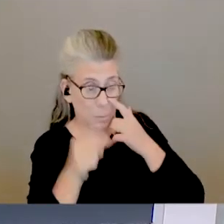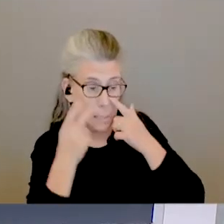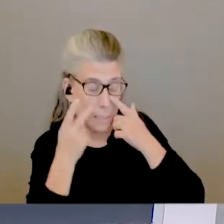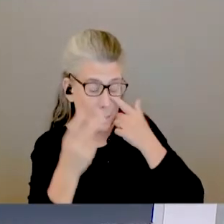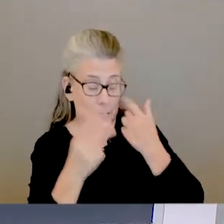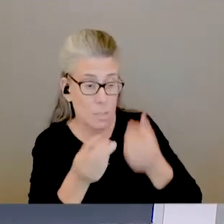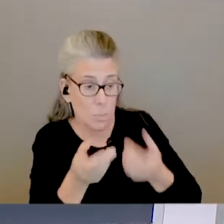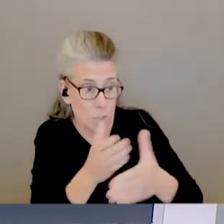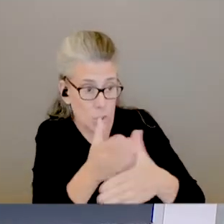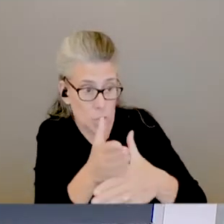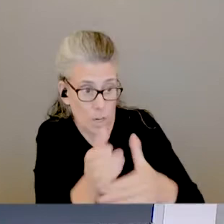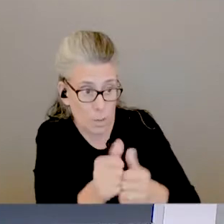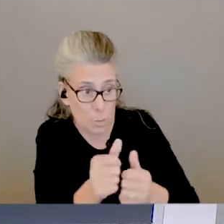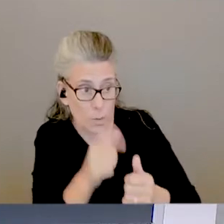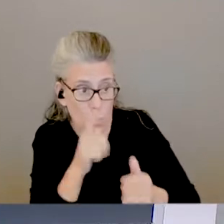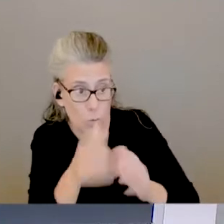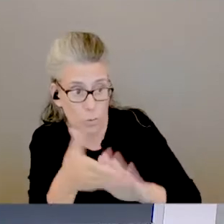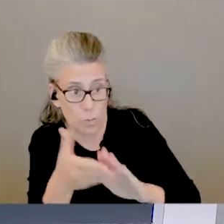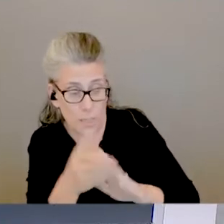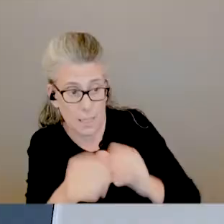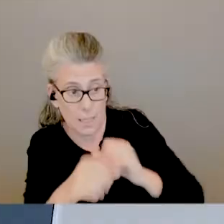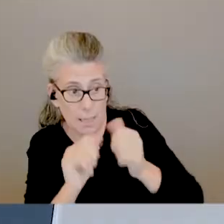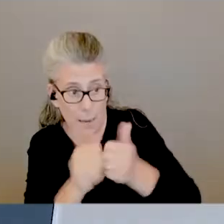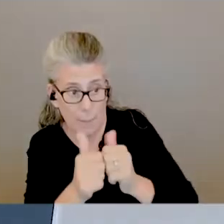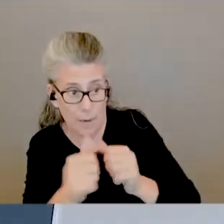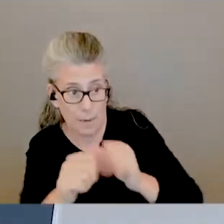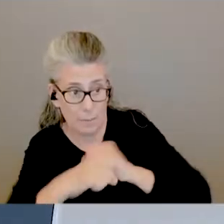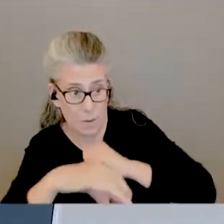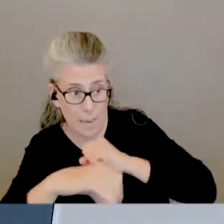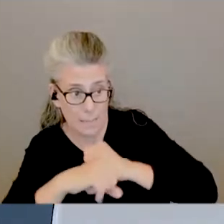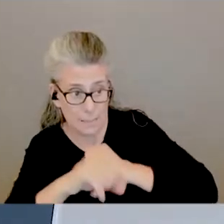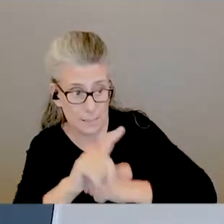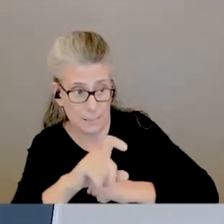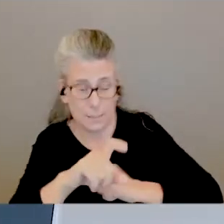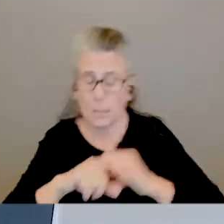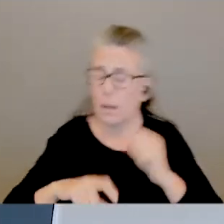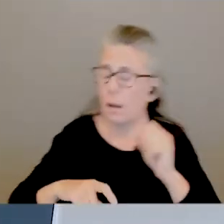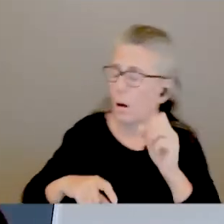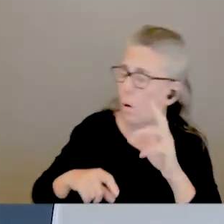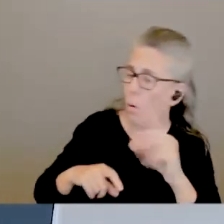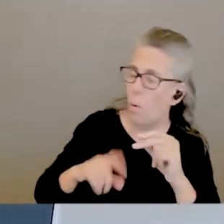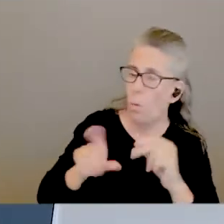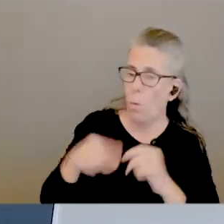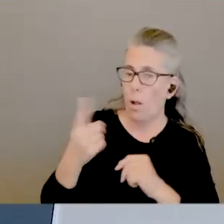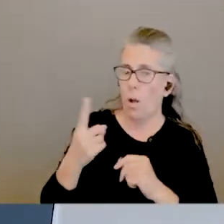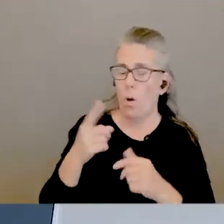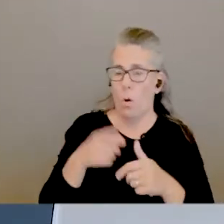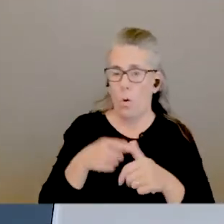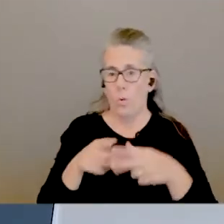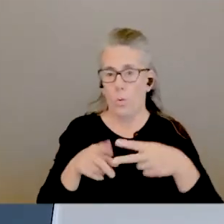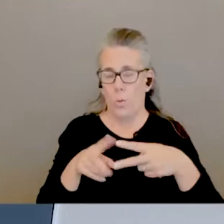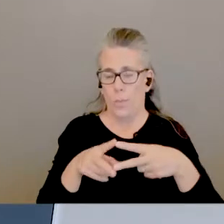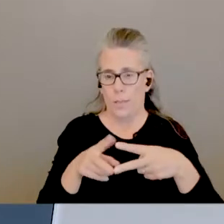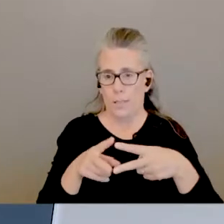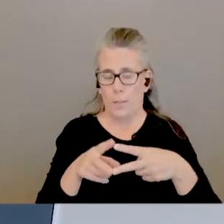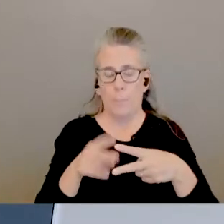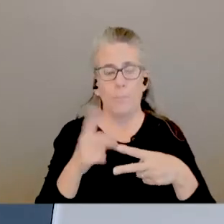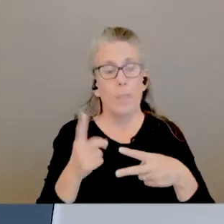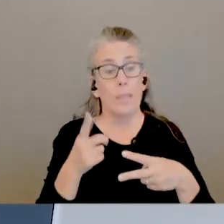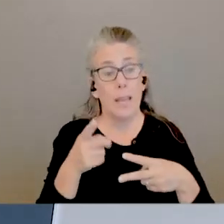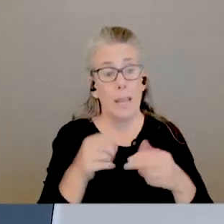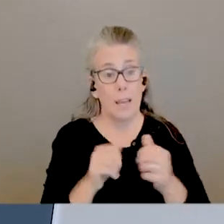So there are two parts to it. One is when advertisers create ad campaigns, we do share with